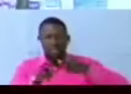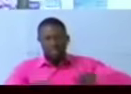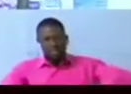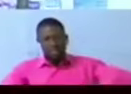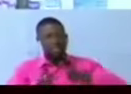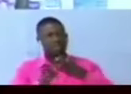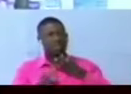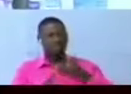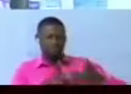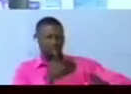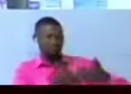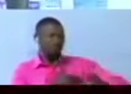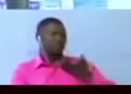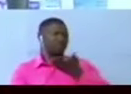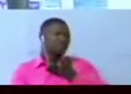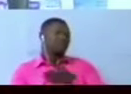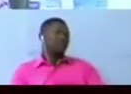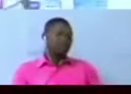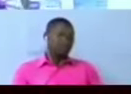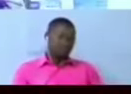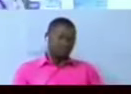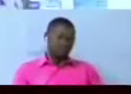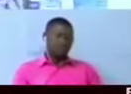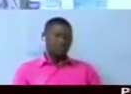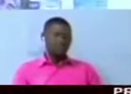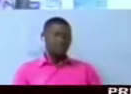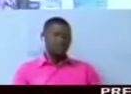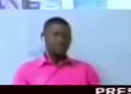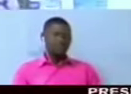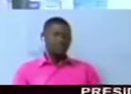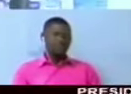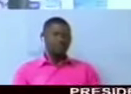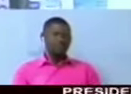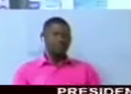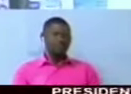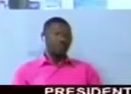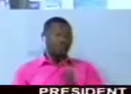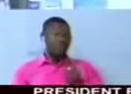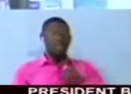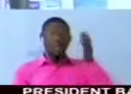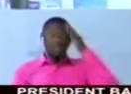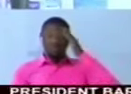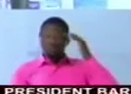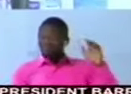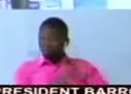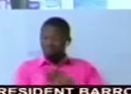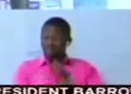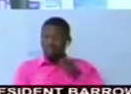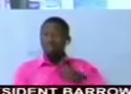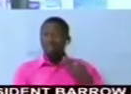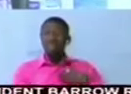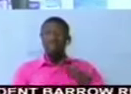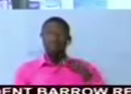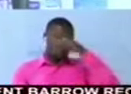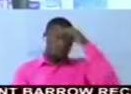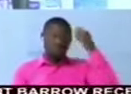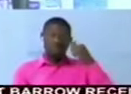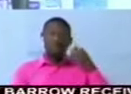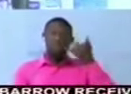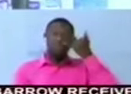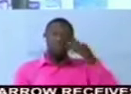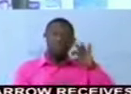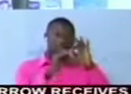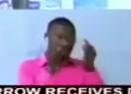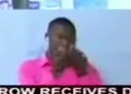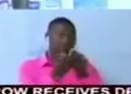Tema Hamon Kotam Buba, the drug squad, the mom like in a mean for. And I knew him very well at the drug squad. He's the only person that